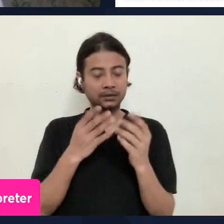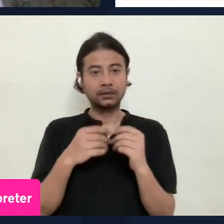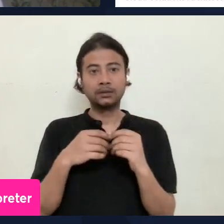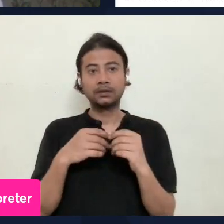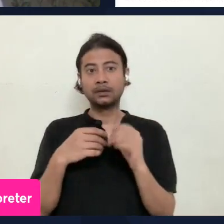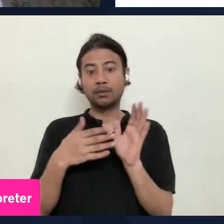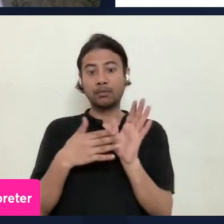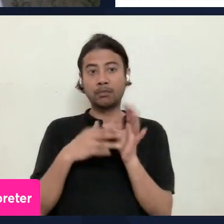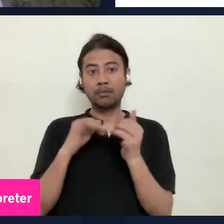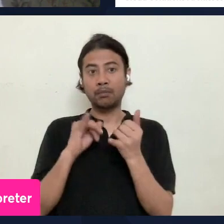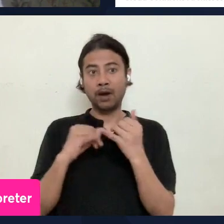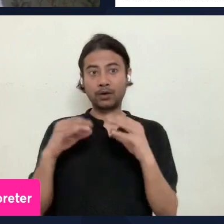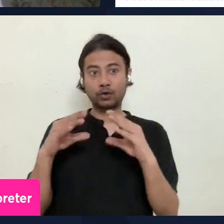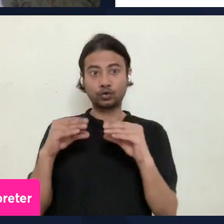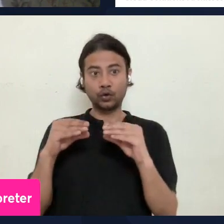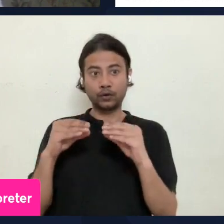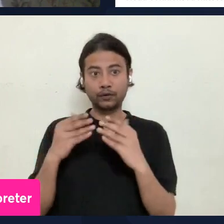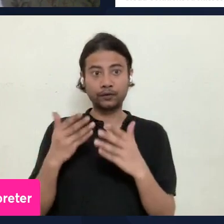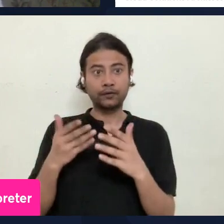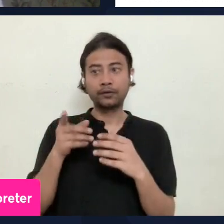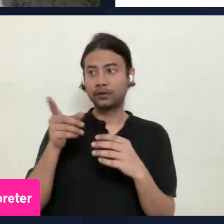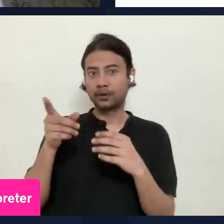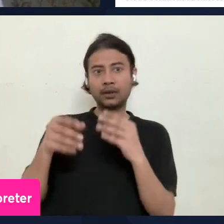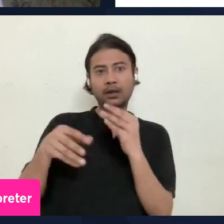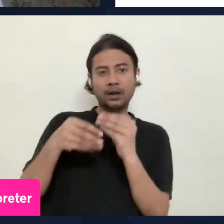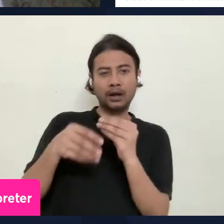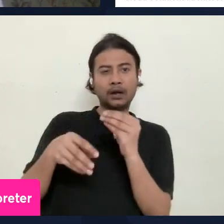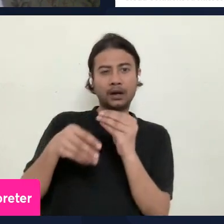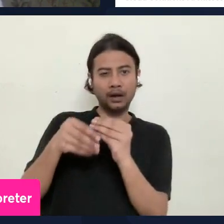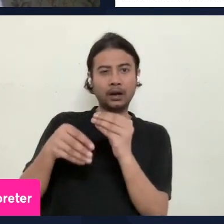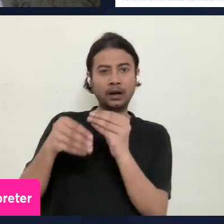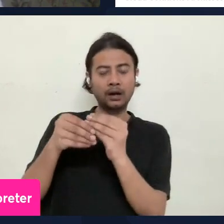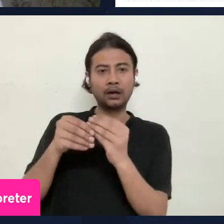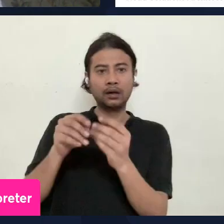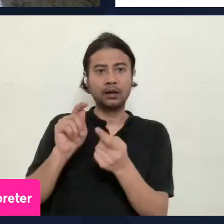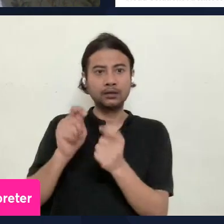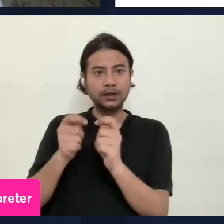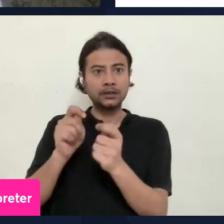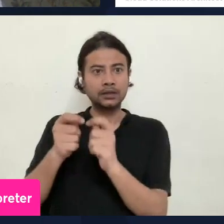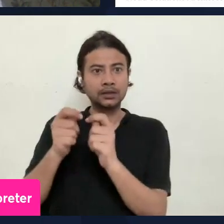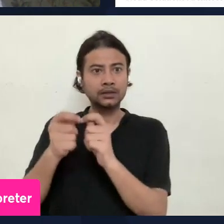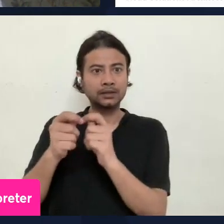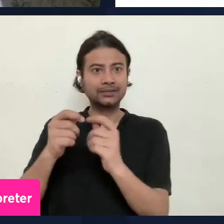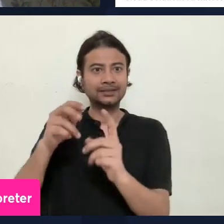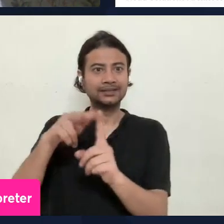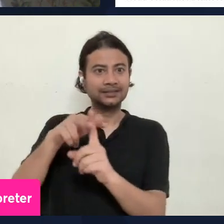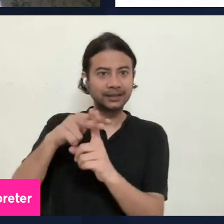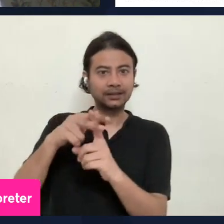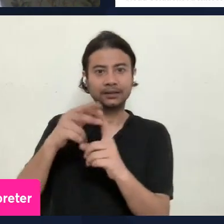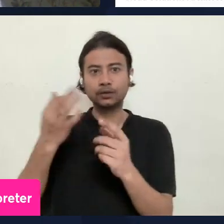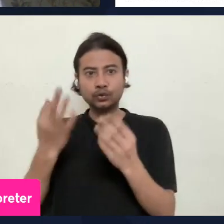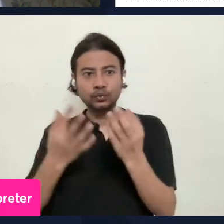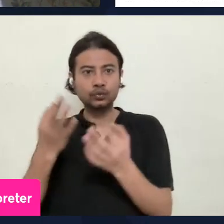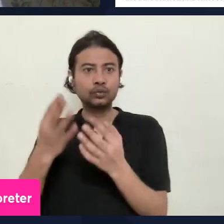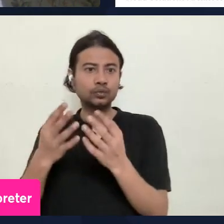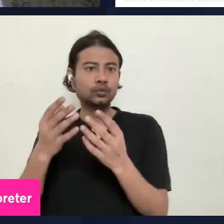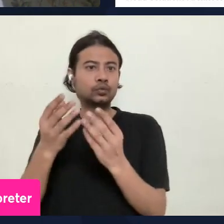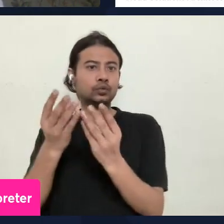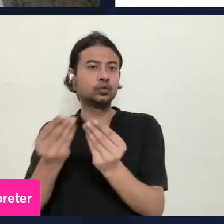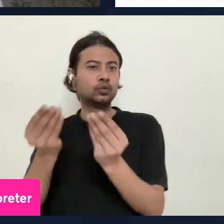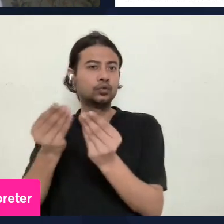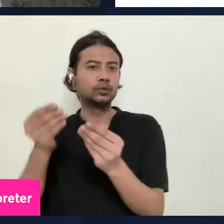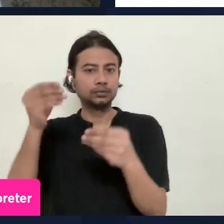brought a lot of features and enhancements to the service. I think